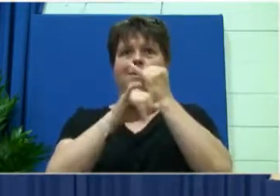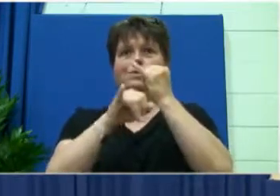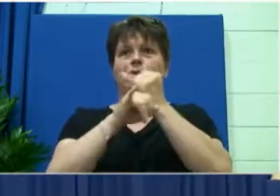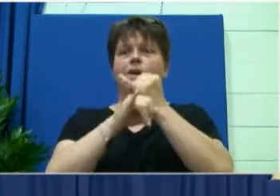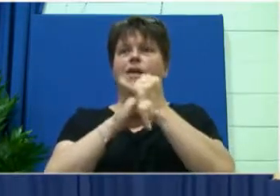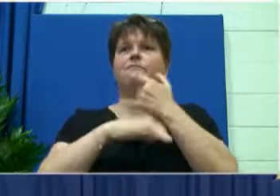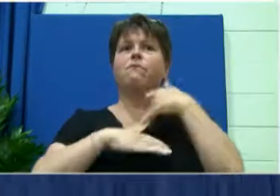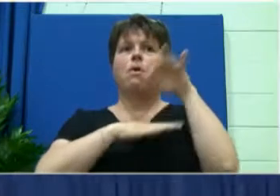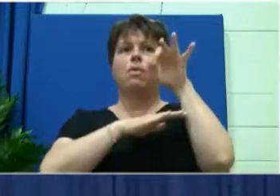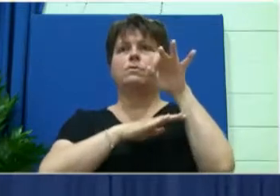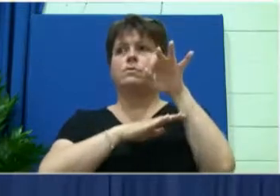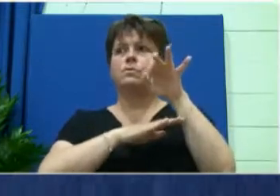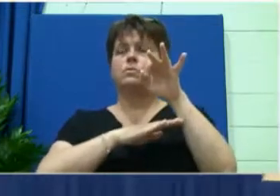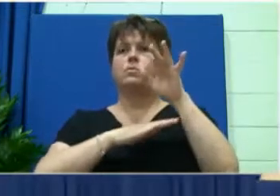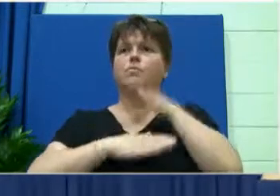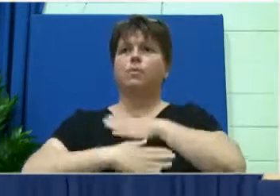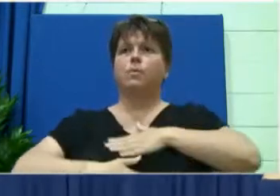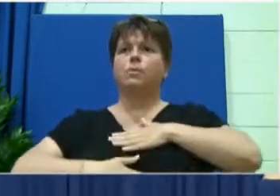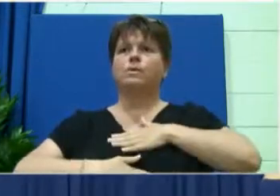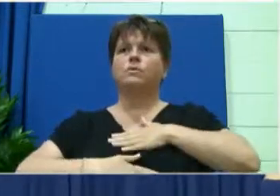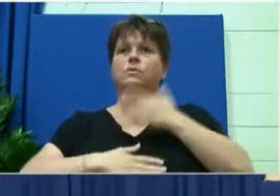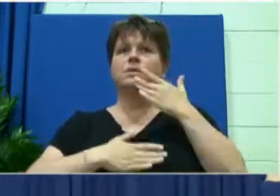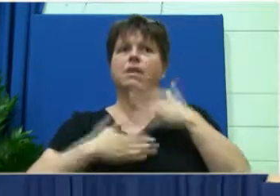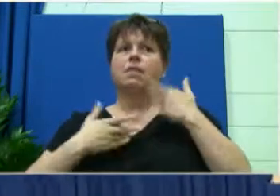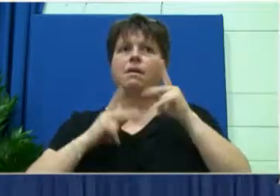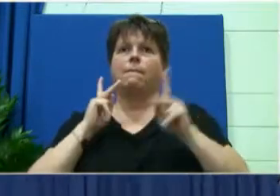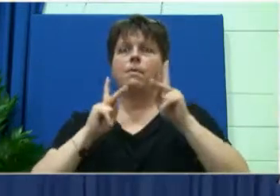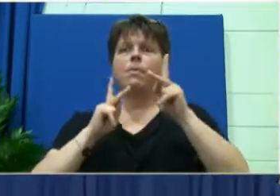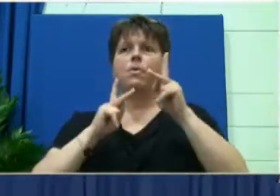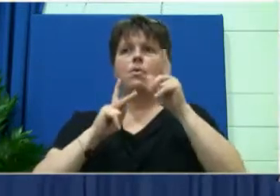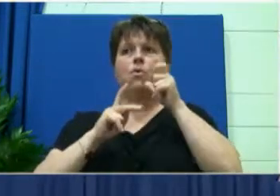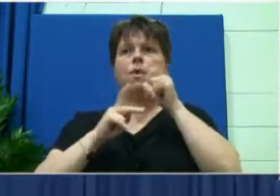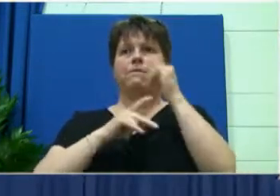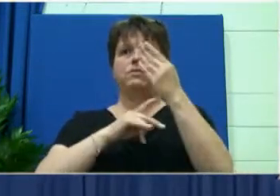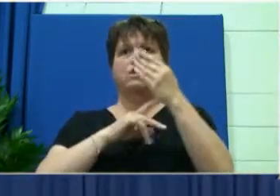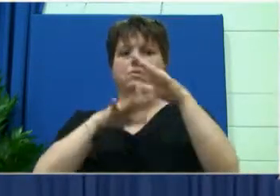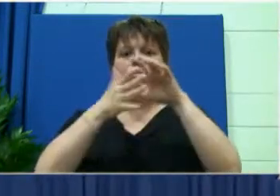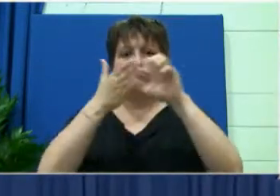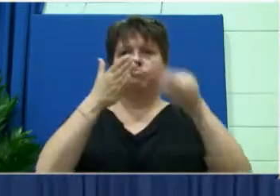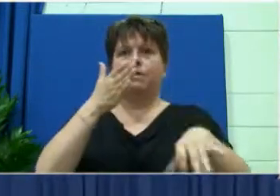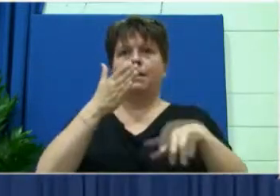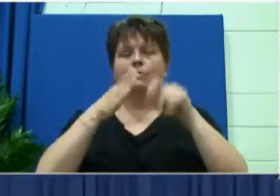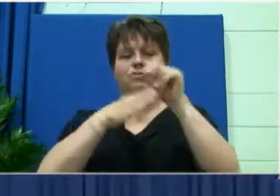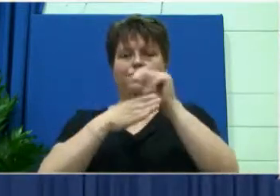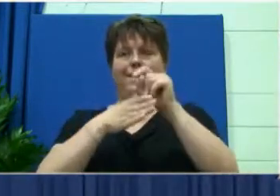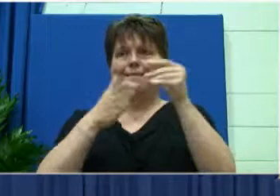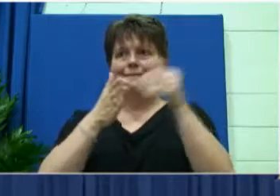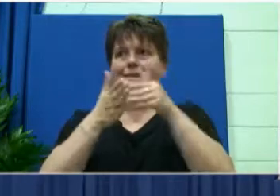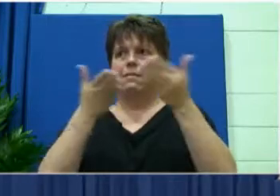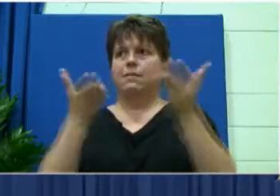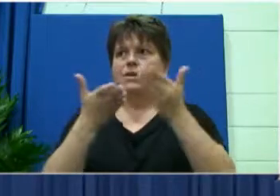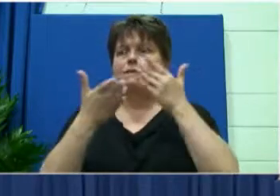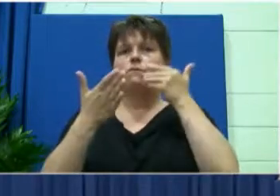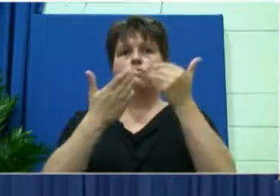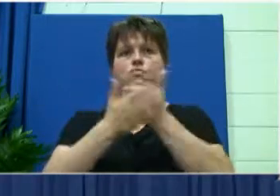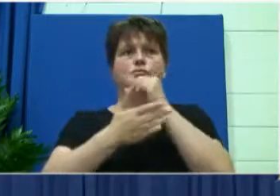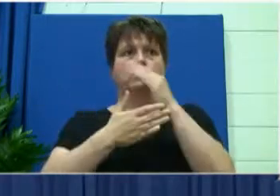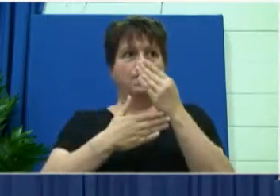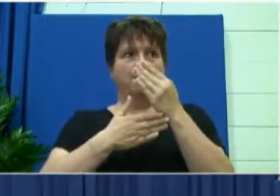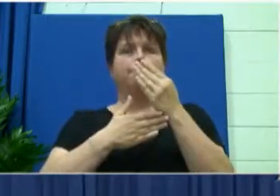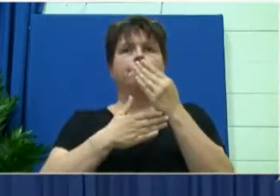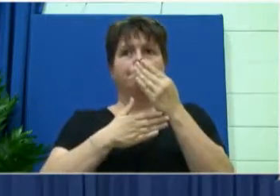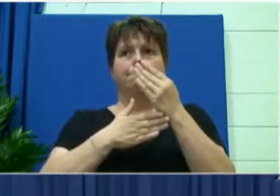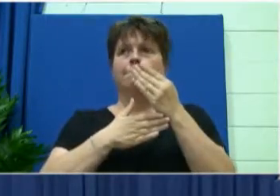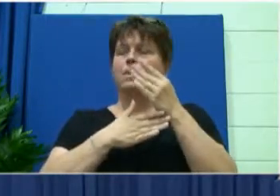so pleased to see our young people trained, those who had jobs that were taken away had retrained here at Kaskaskia College, and you've